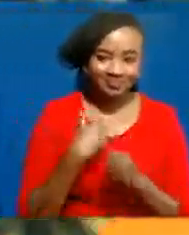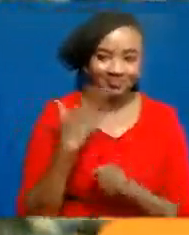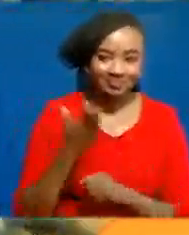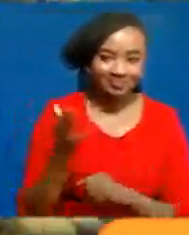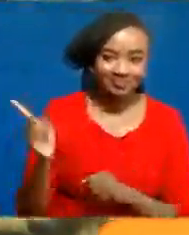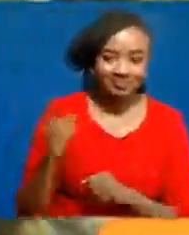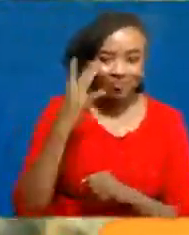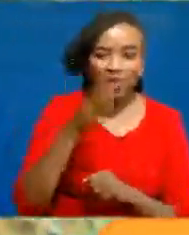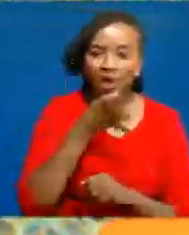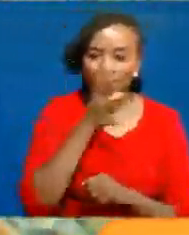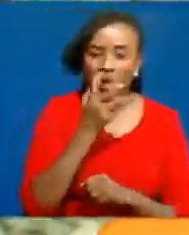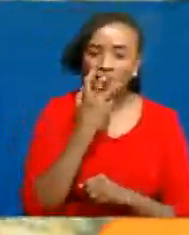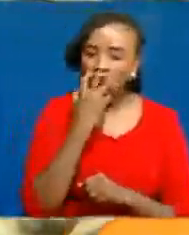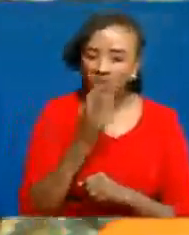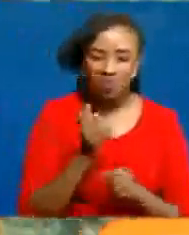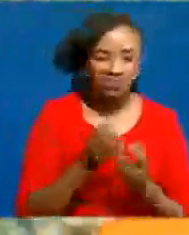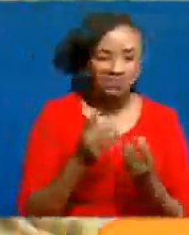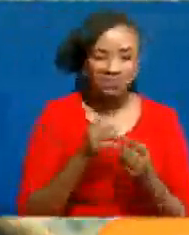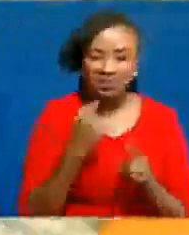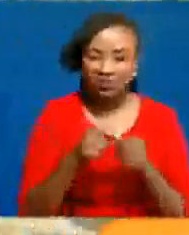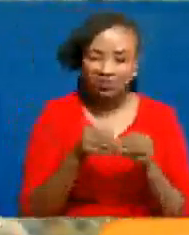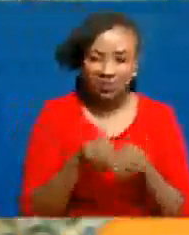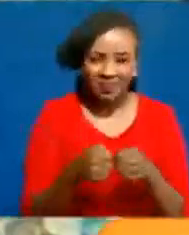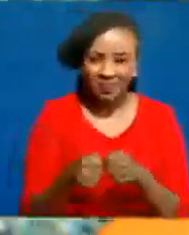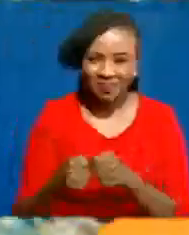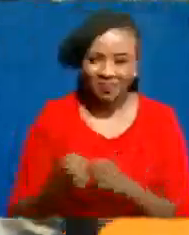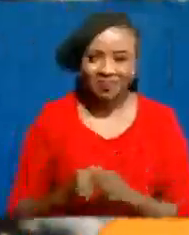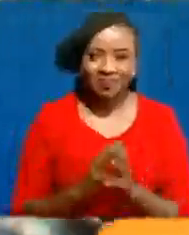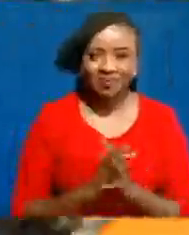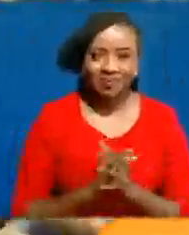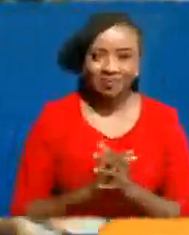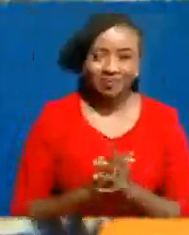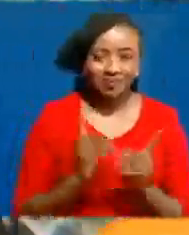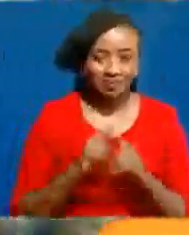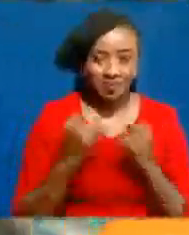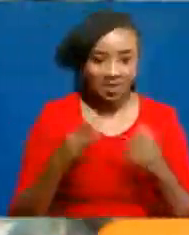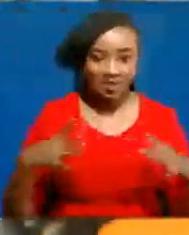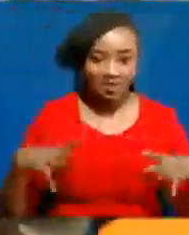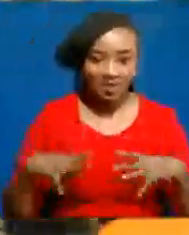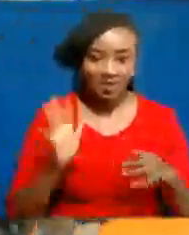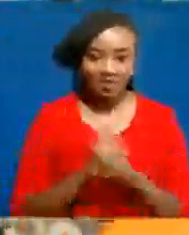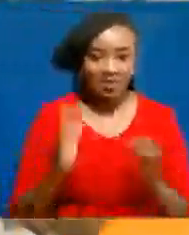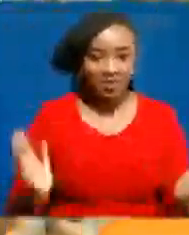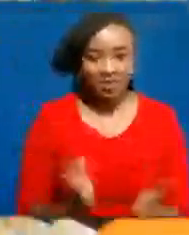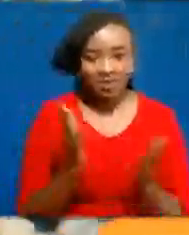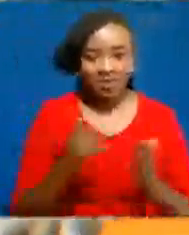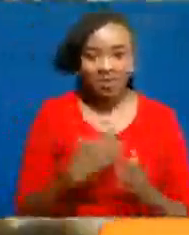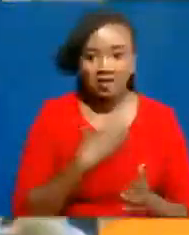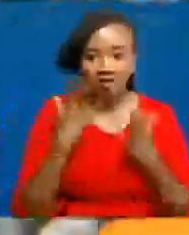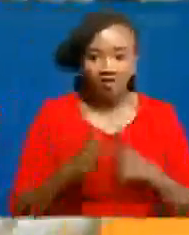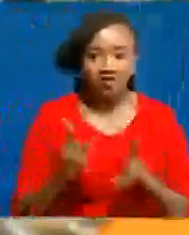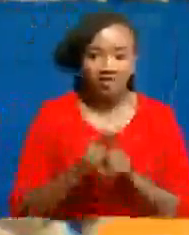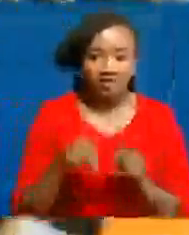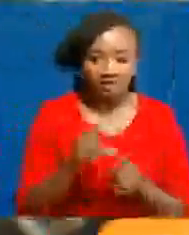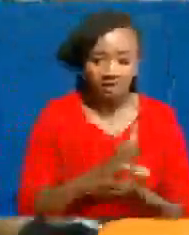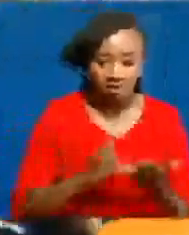and beautiful corals, some a decade old, are in trouble. Being the festive season, they are now urging tourists, both local and